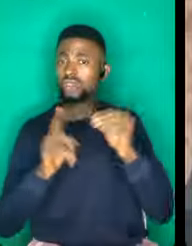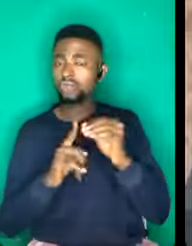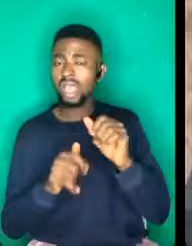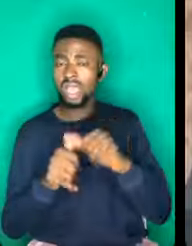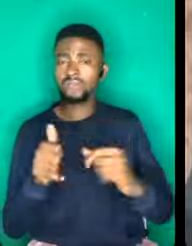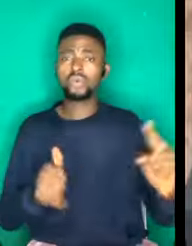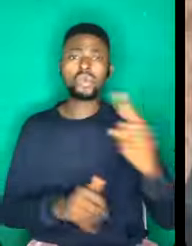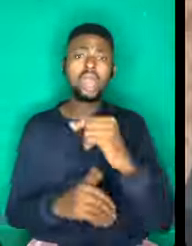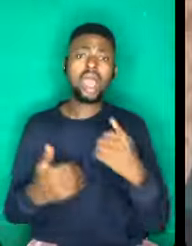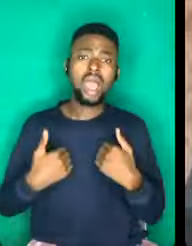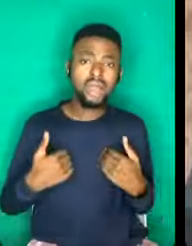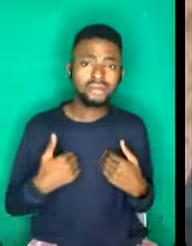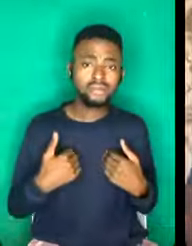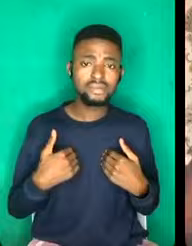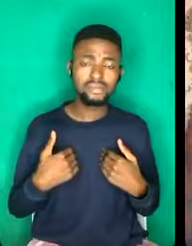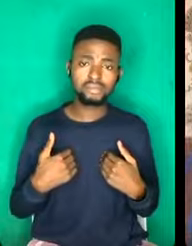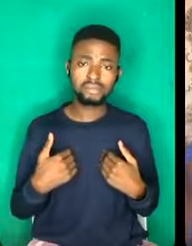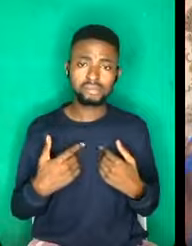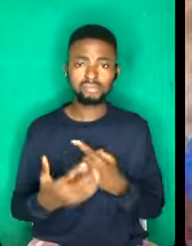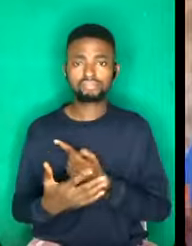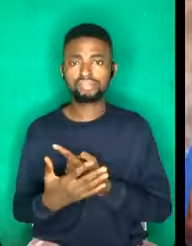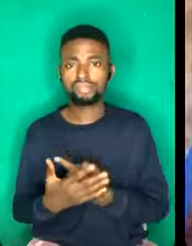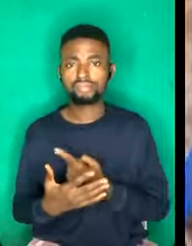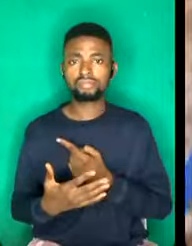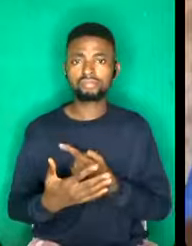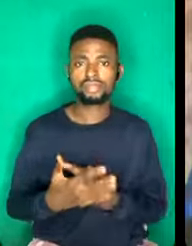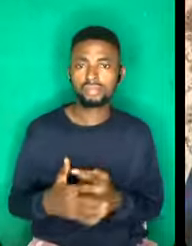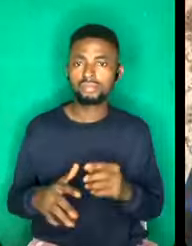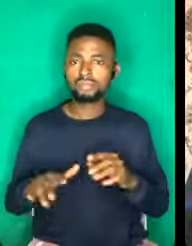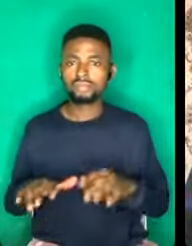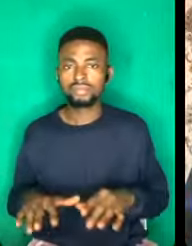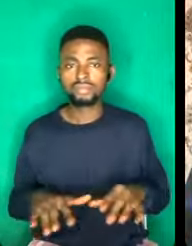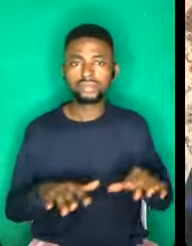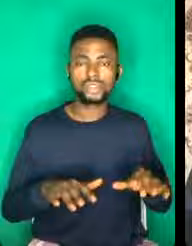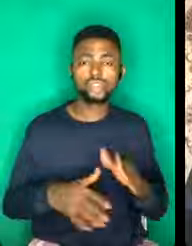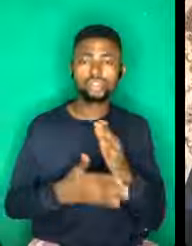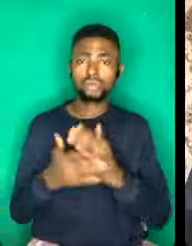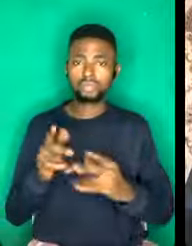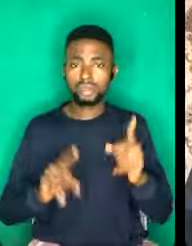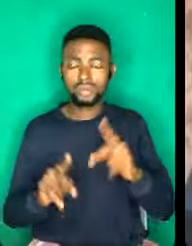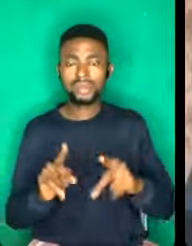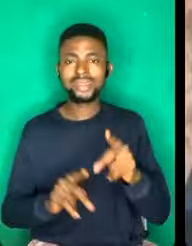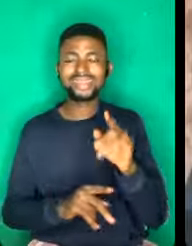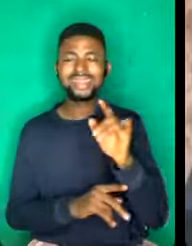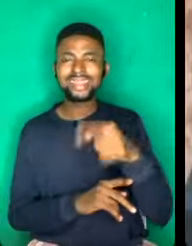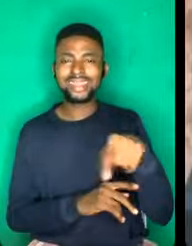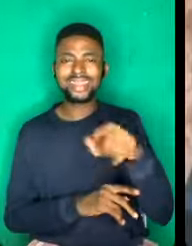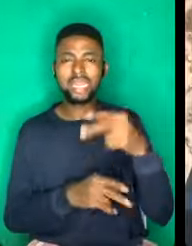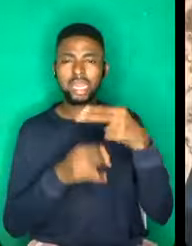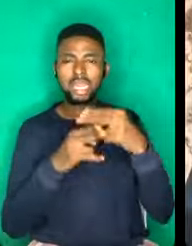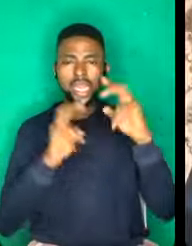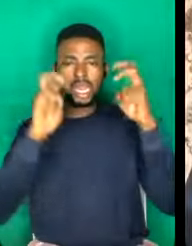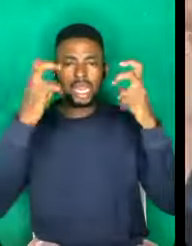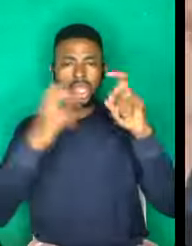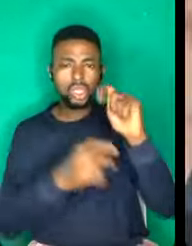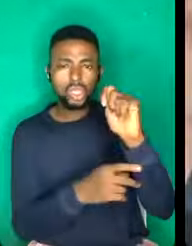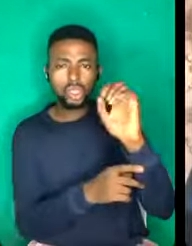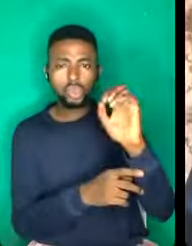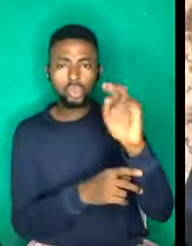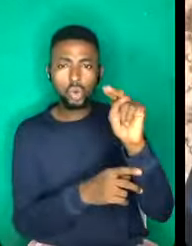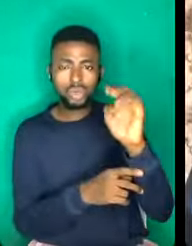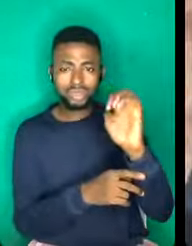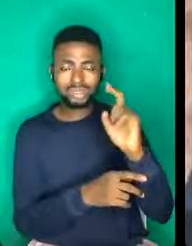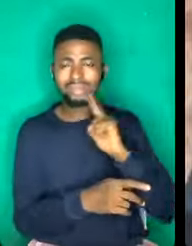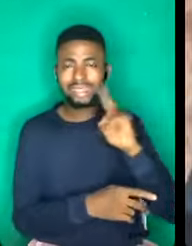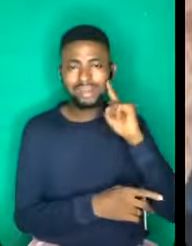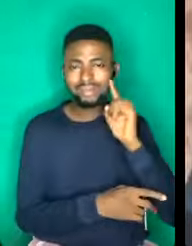them, they are tone deaf in the sense that they can't access rhythm. They can't keep